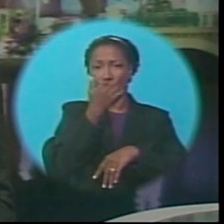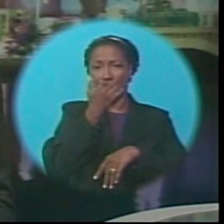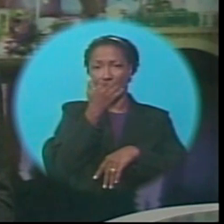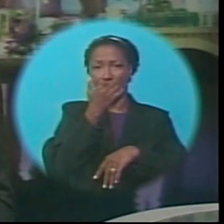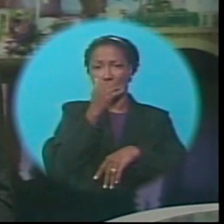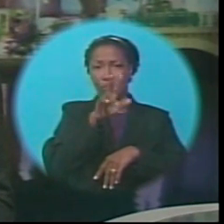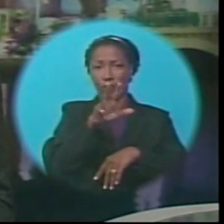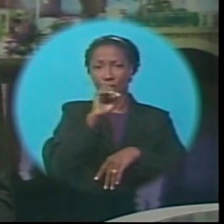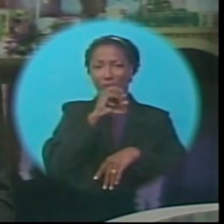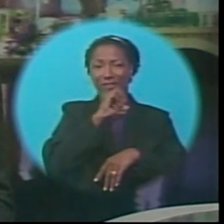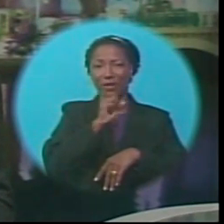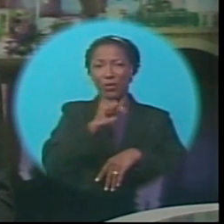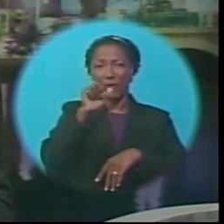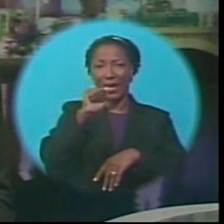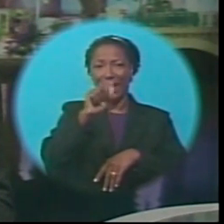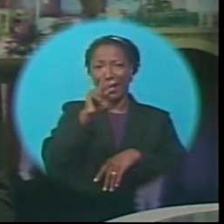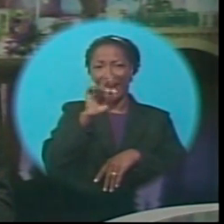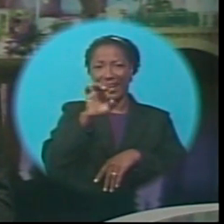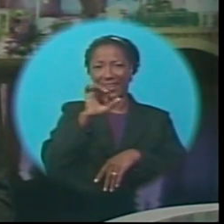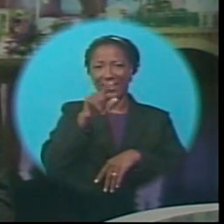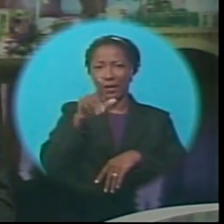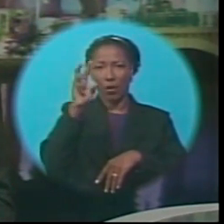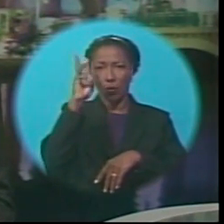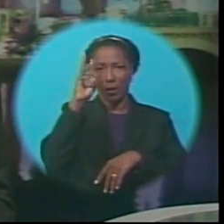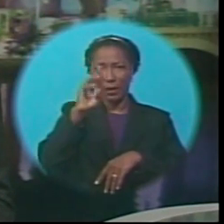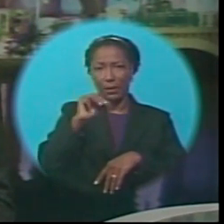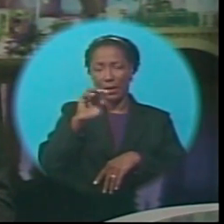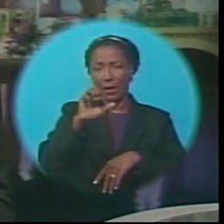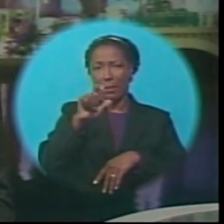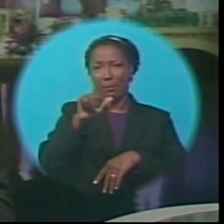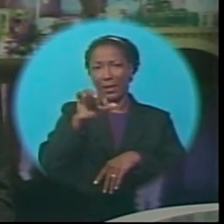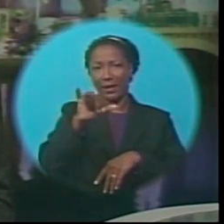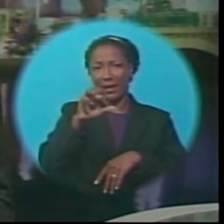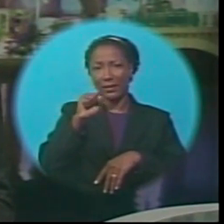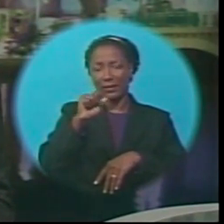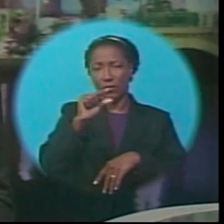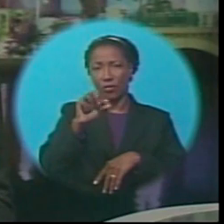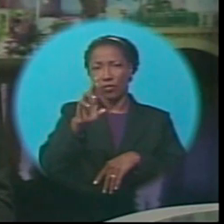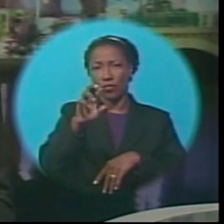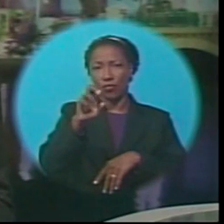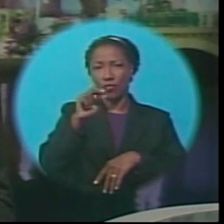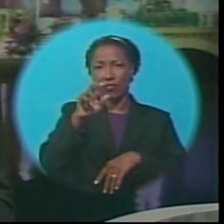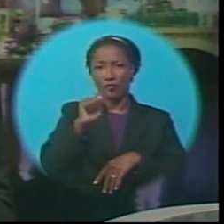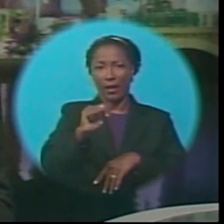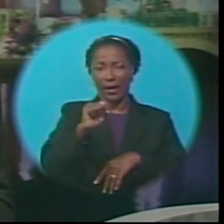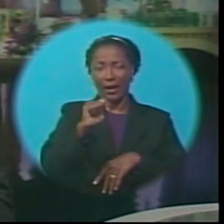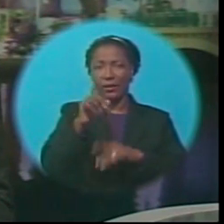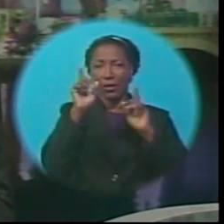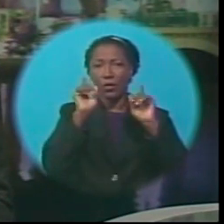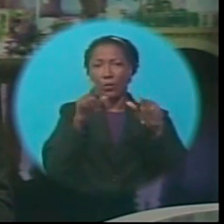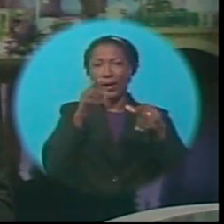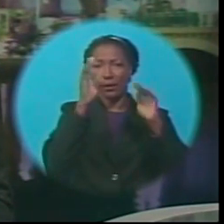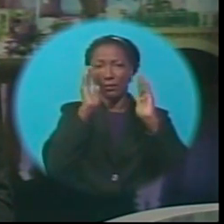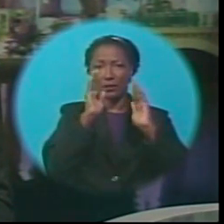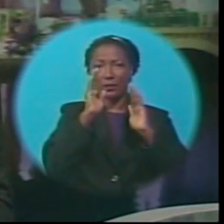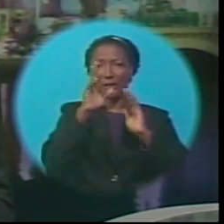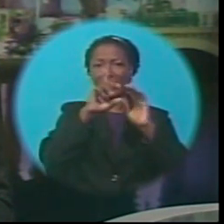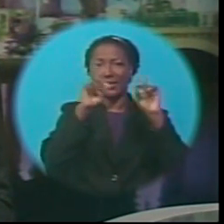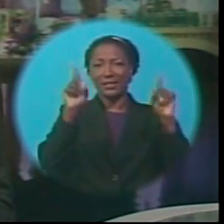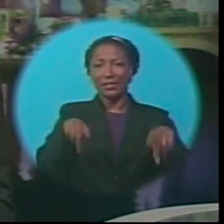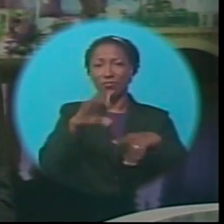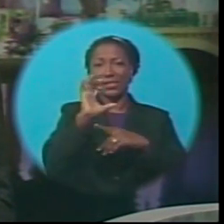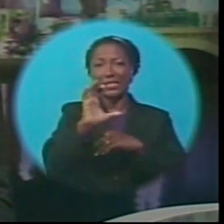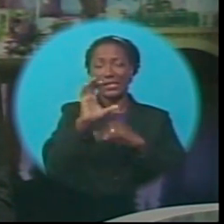Akil William McAllister Grant of Blades Hill No. 2 appeared before Acting Magistrate Roger Barker in the District C St. Matthias Court